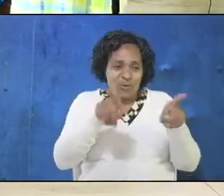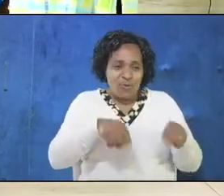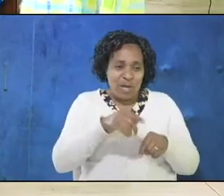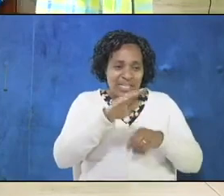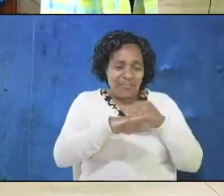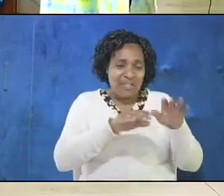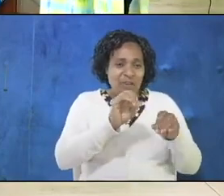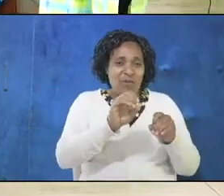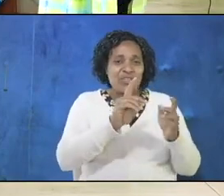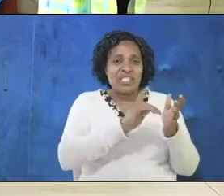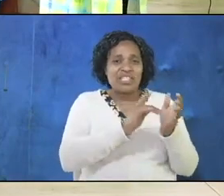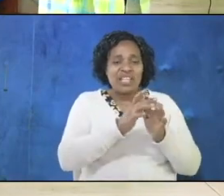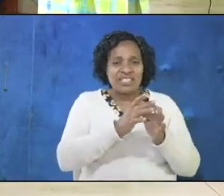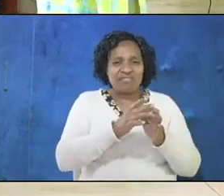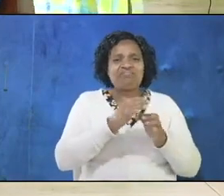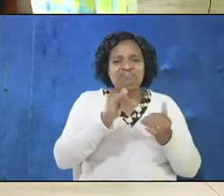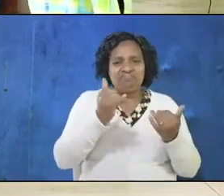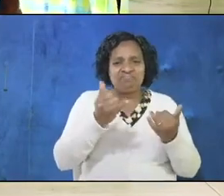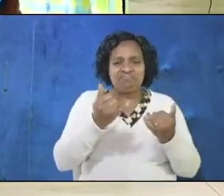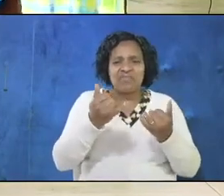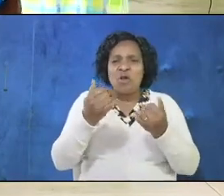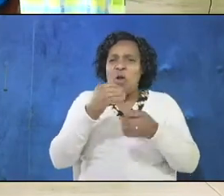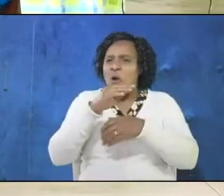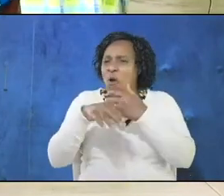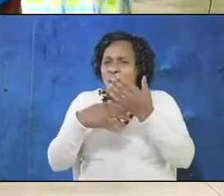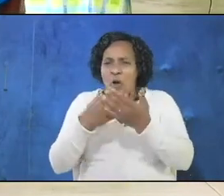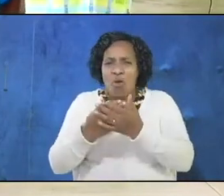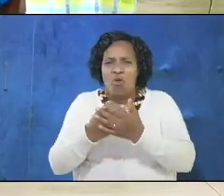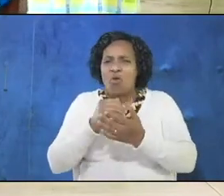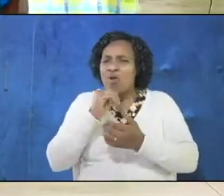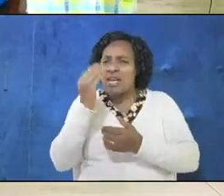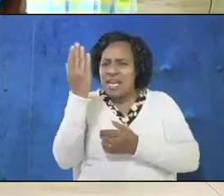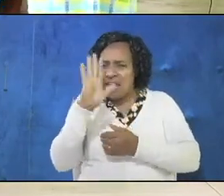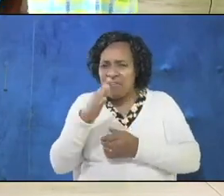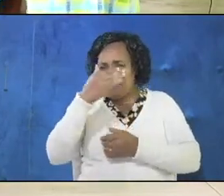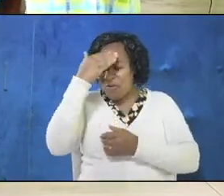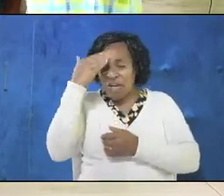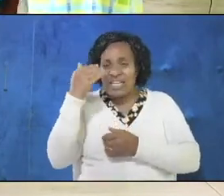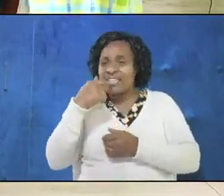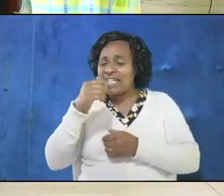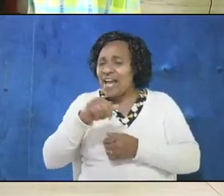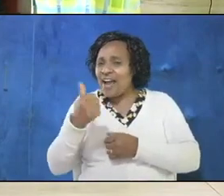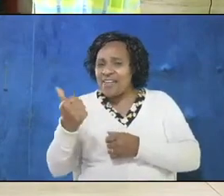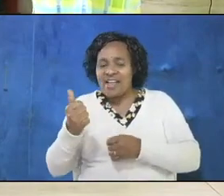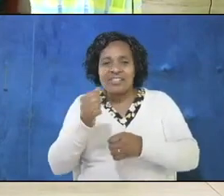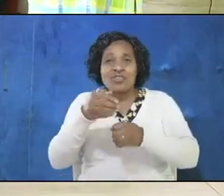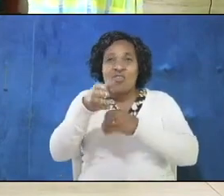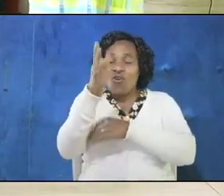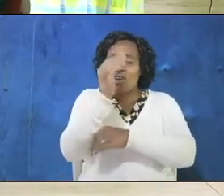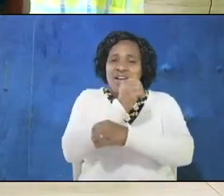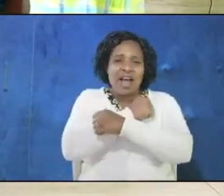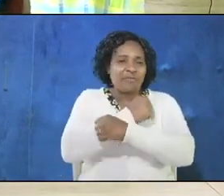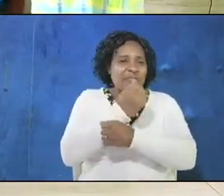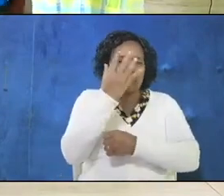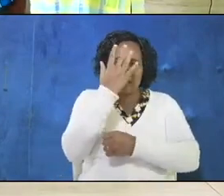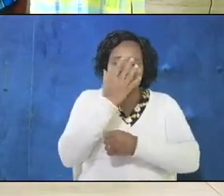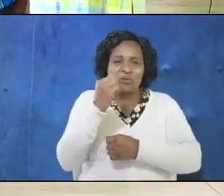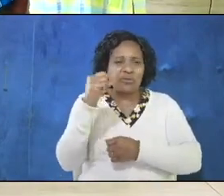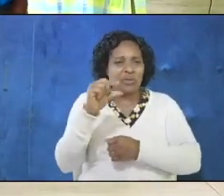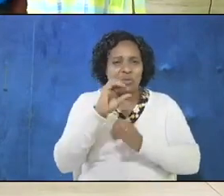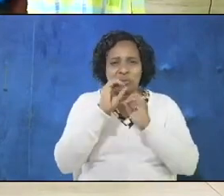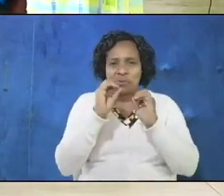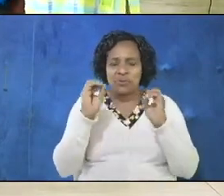Jesus? Joseph? Don't forget to tell others that God loves them and they should not be ashamed of the